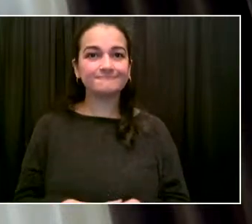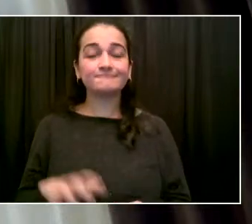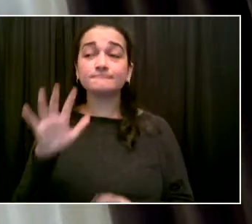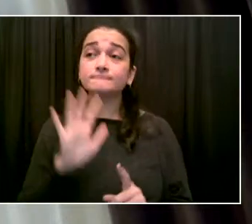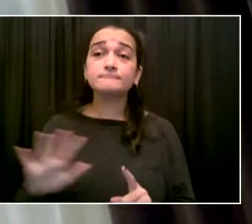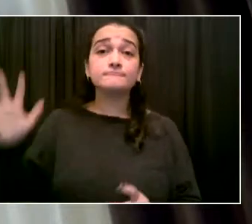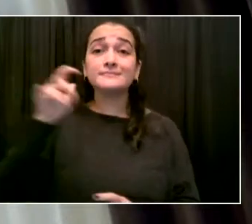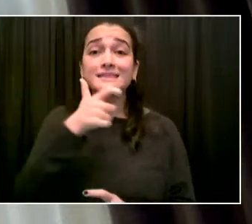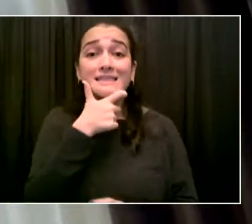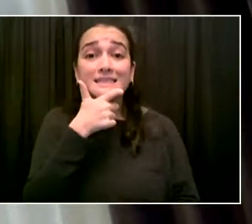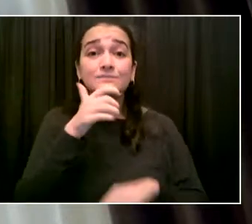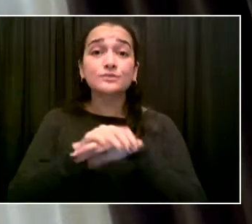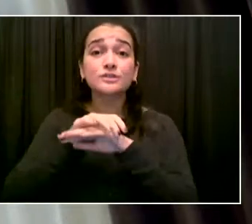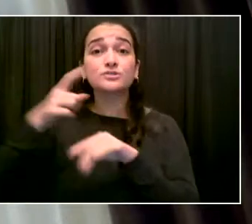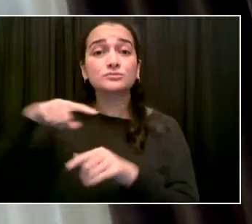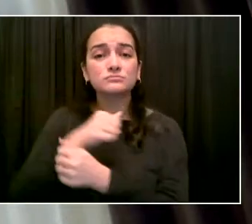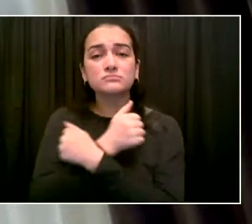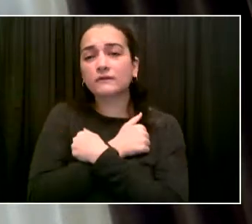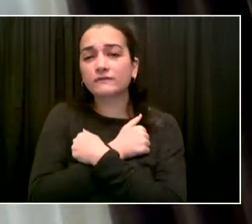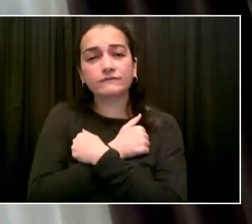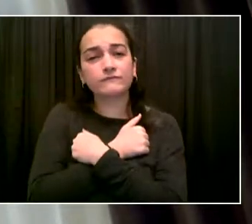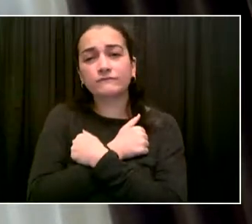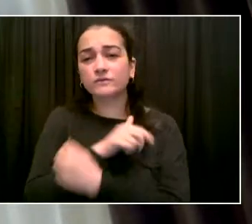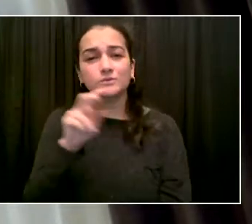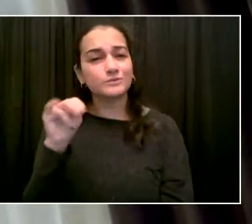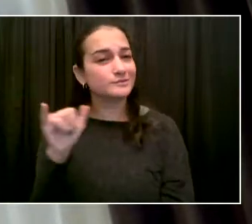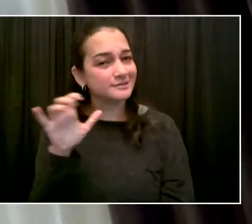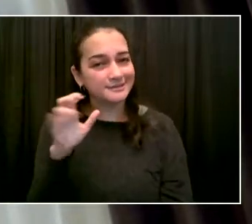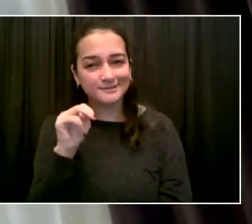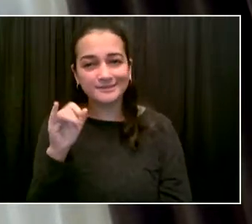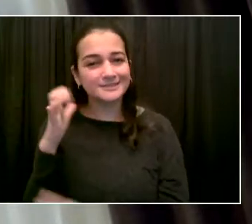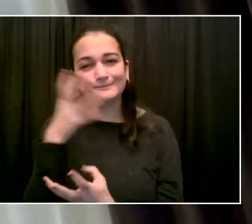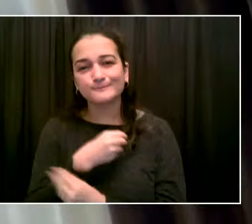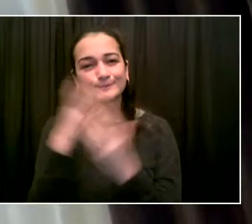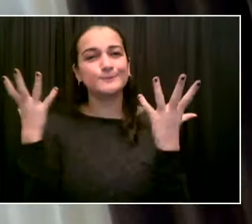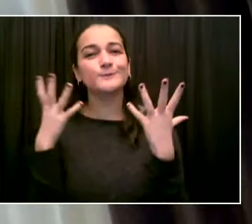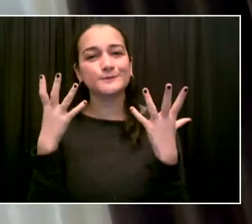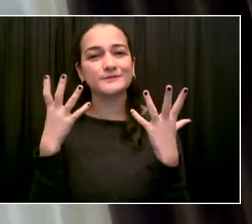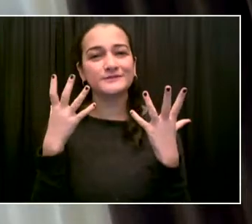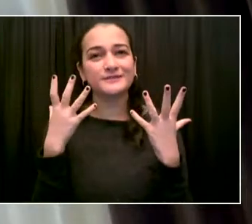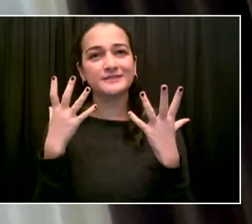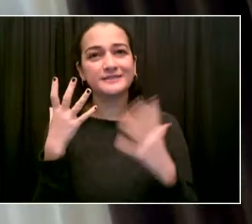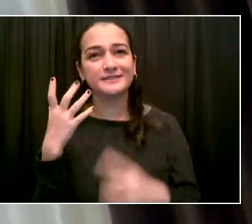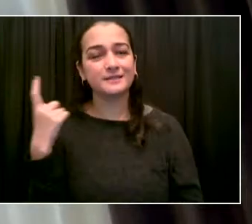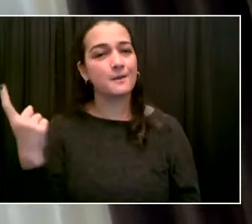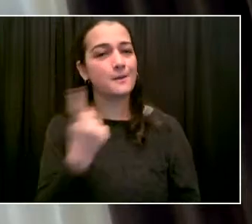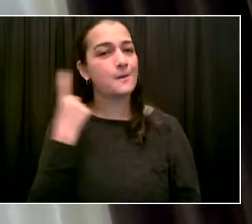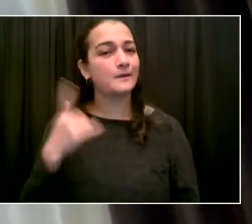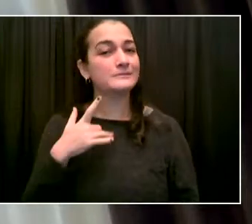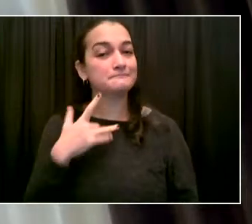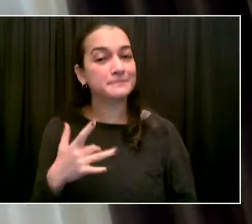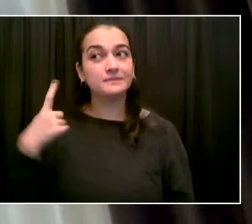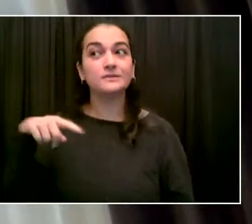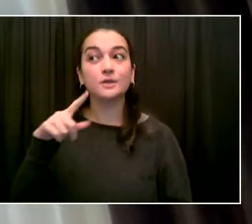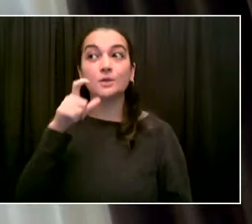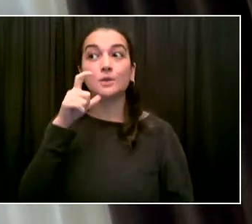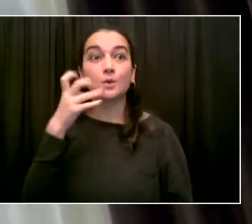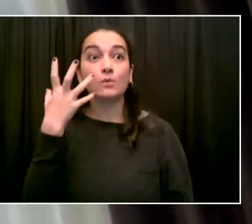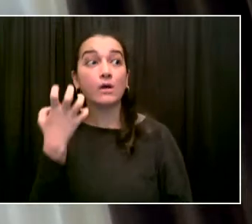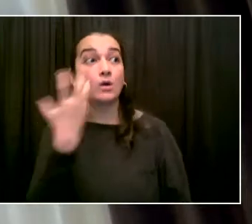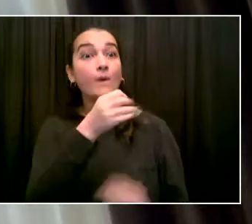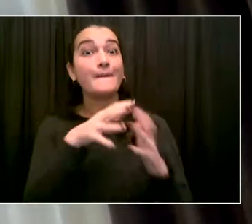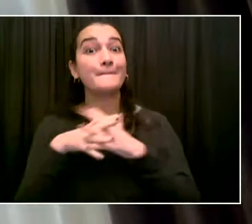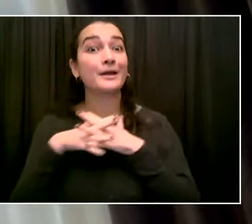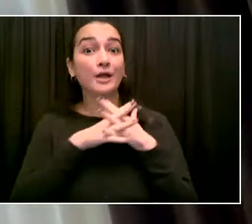York City. Every time there's been a positive announcement in the UK, either at the UK end or at the North America end, we've